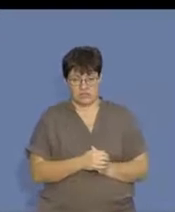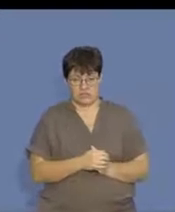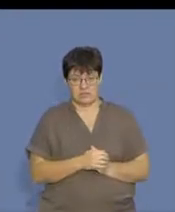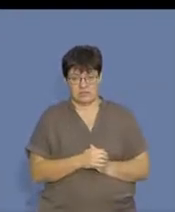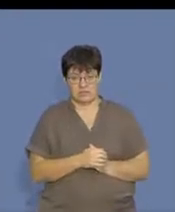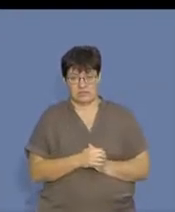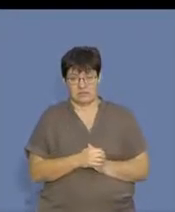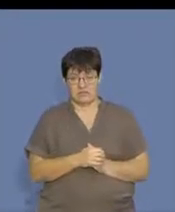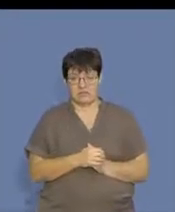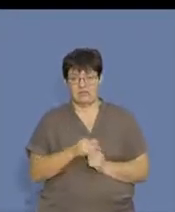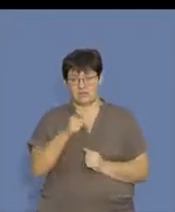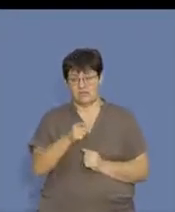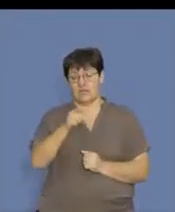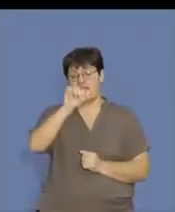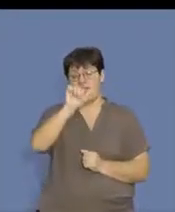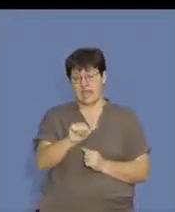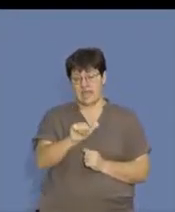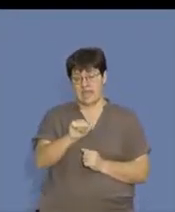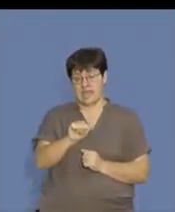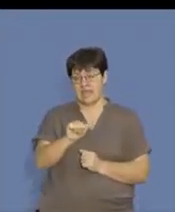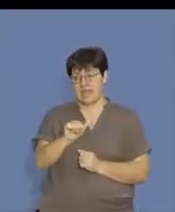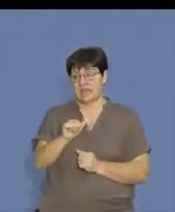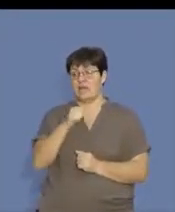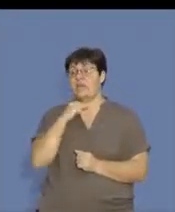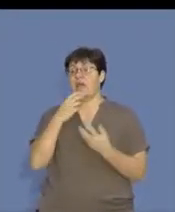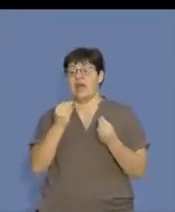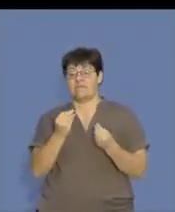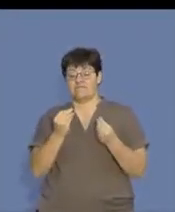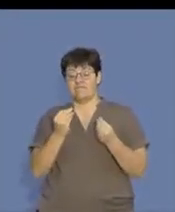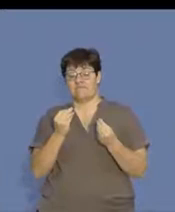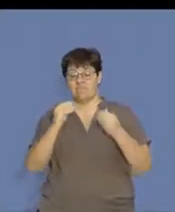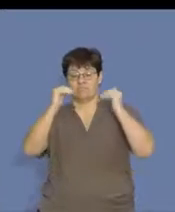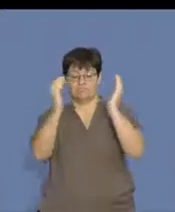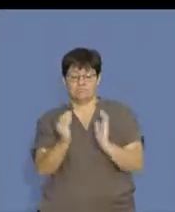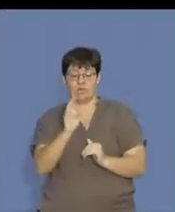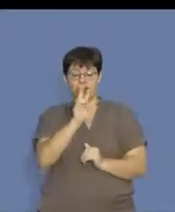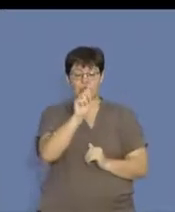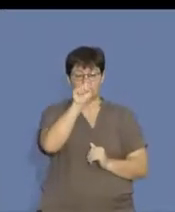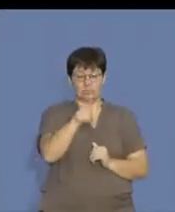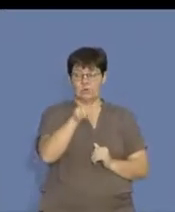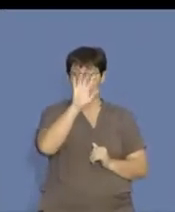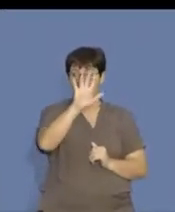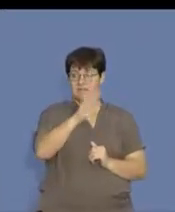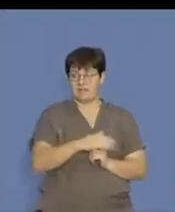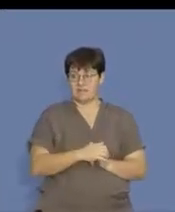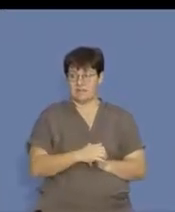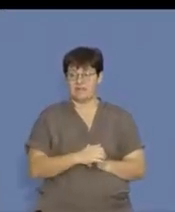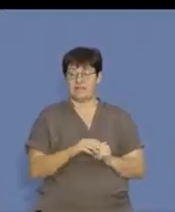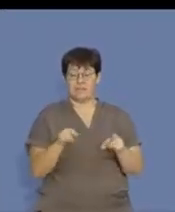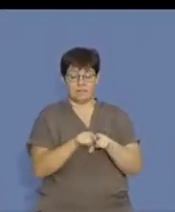equation of A, which has the coordinates maybe 2 and